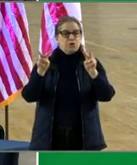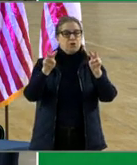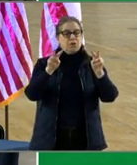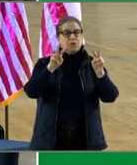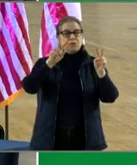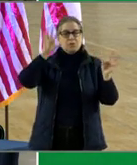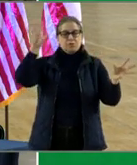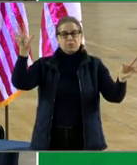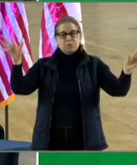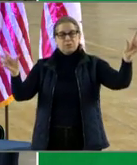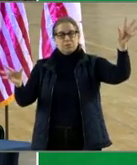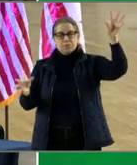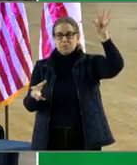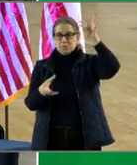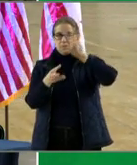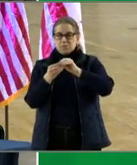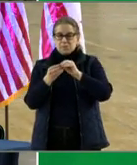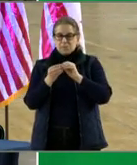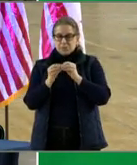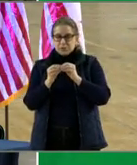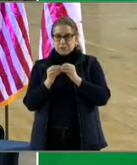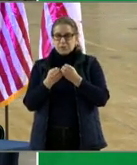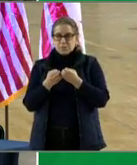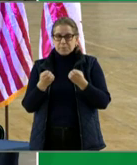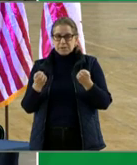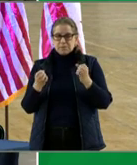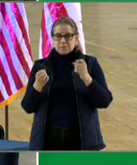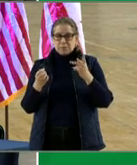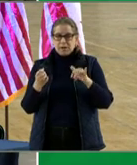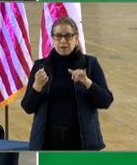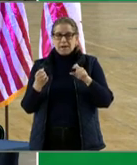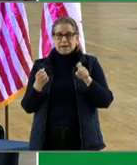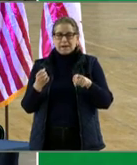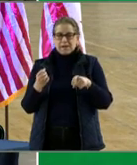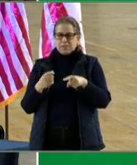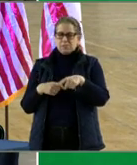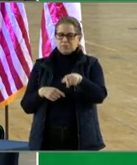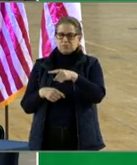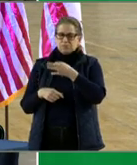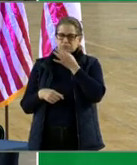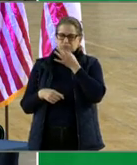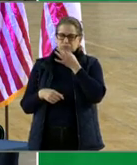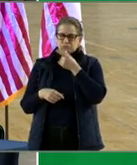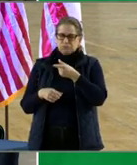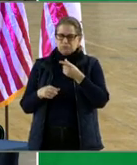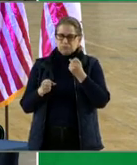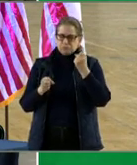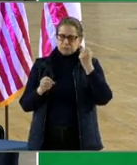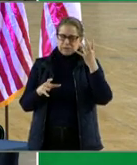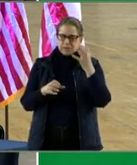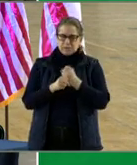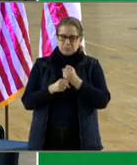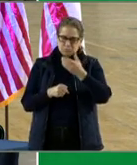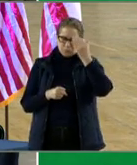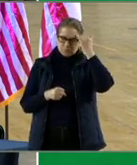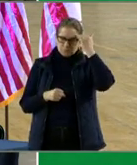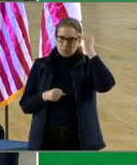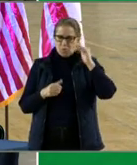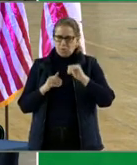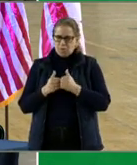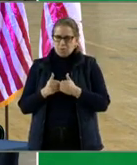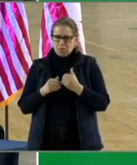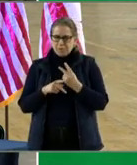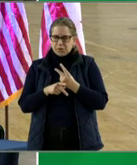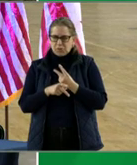That health regulation team that has vast years of experience with healthcare facilities have provided a